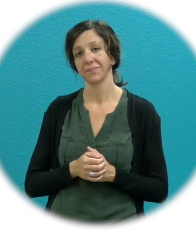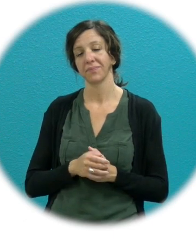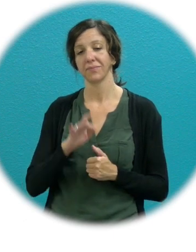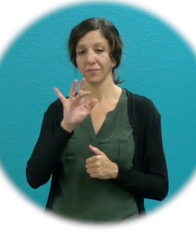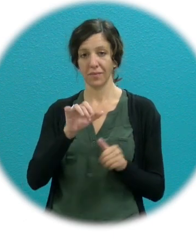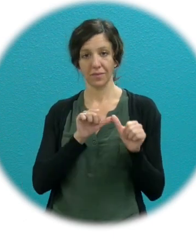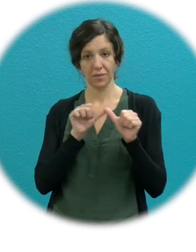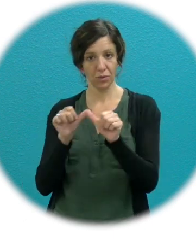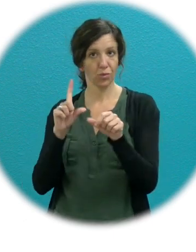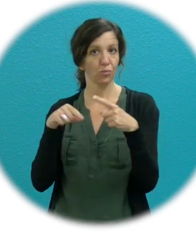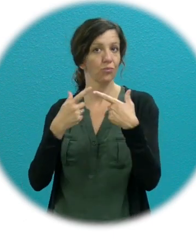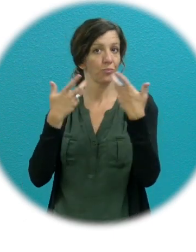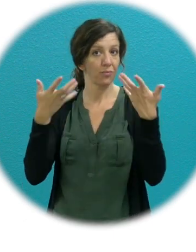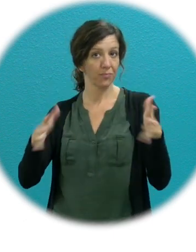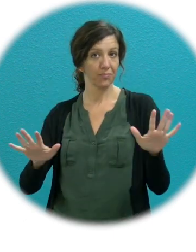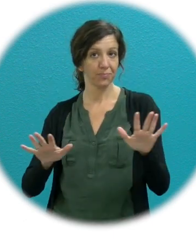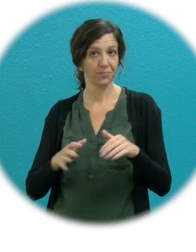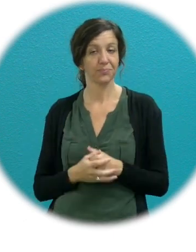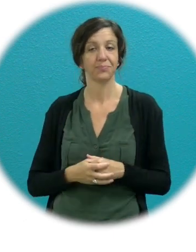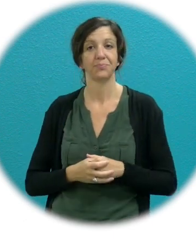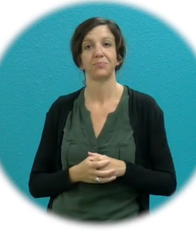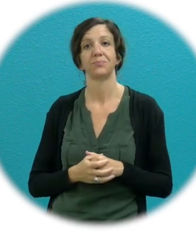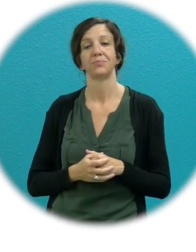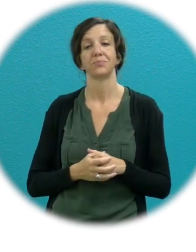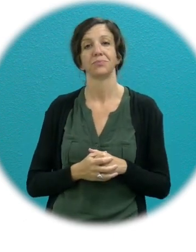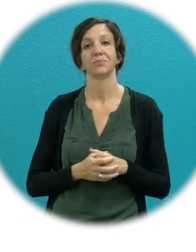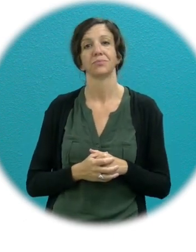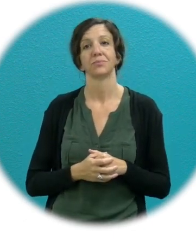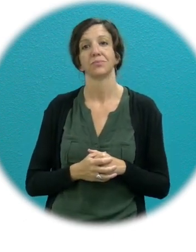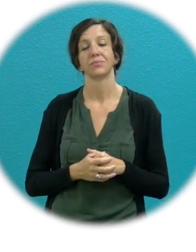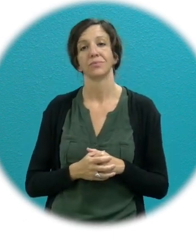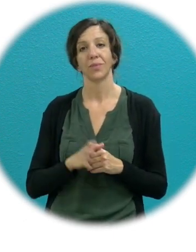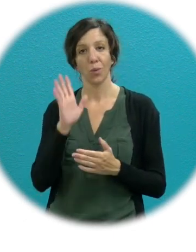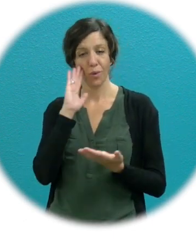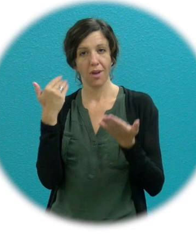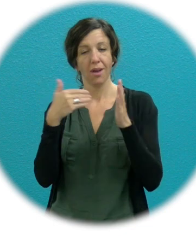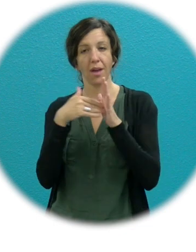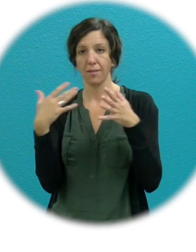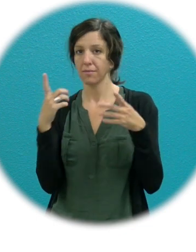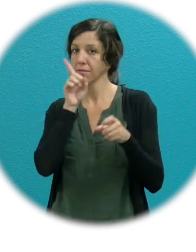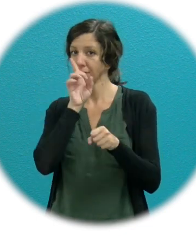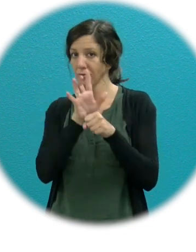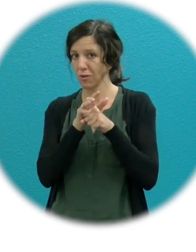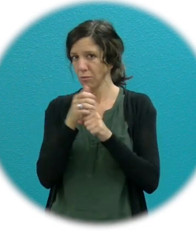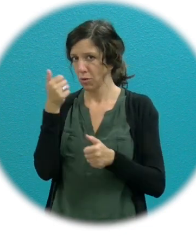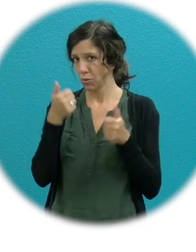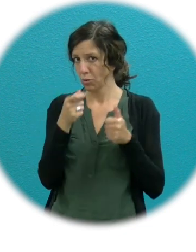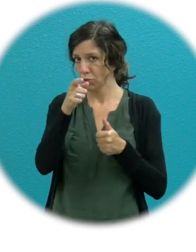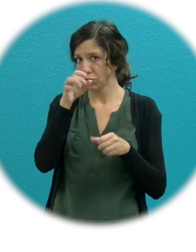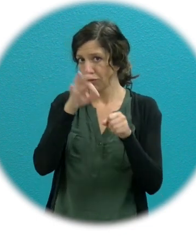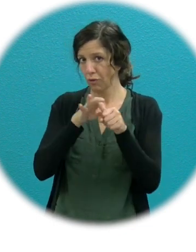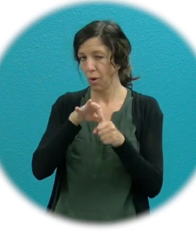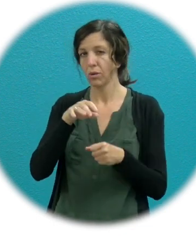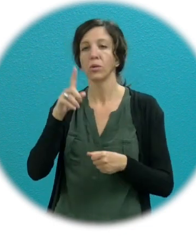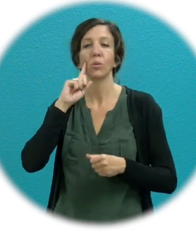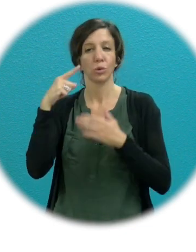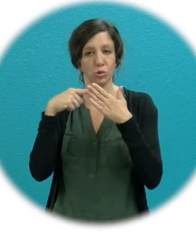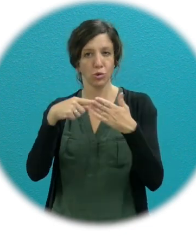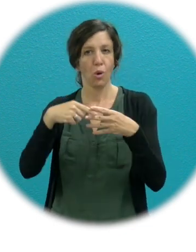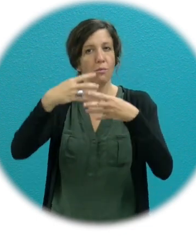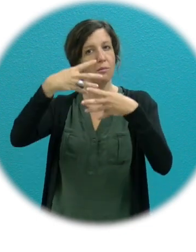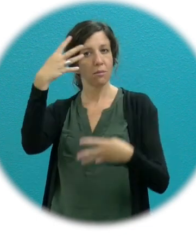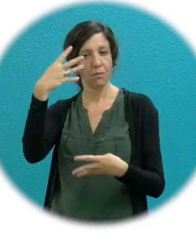Continue when you're done with that page. It will go back over your choices that you have selected in case you would like to change